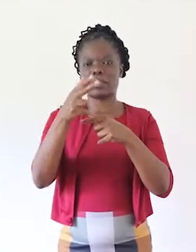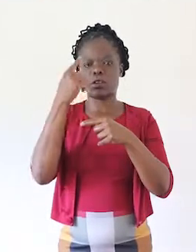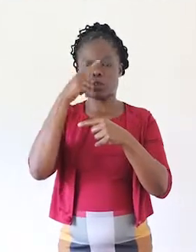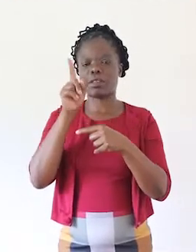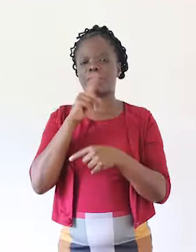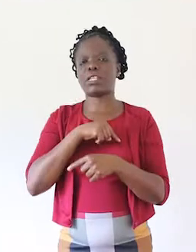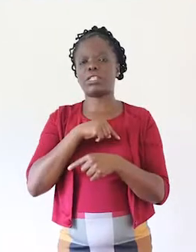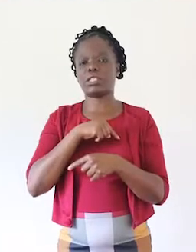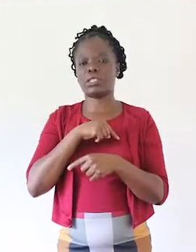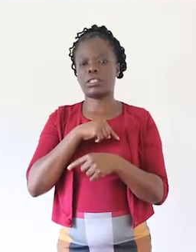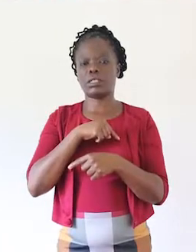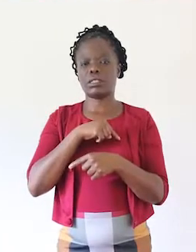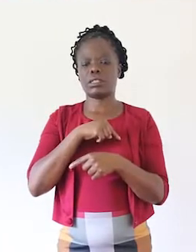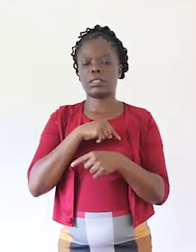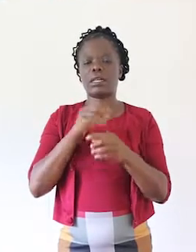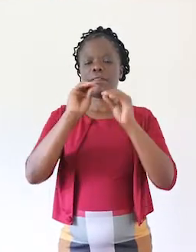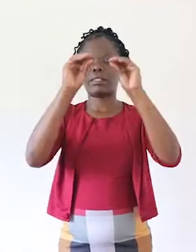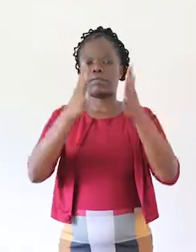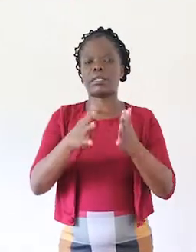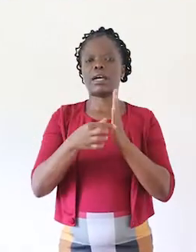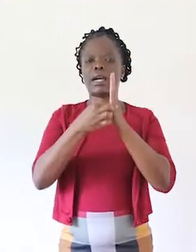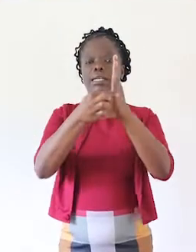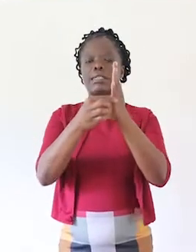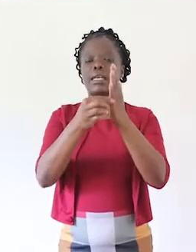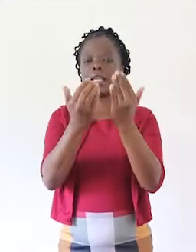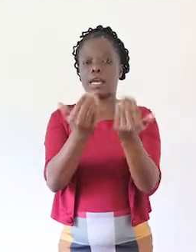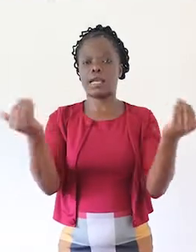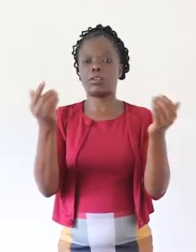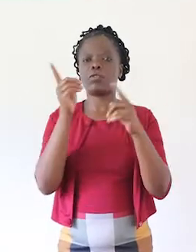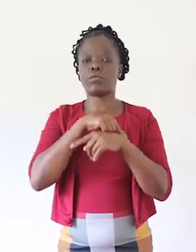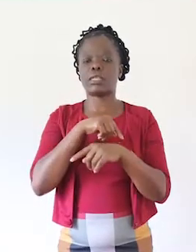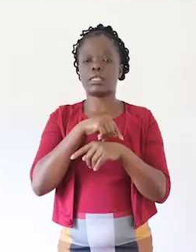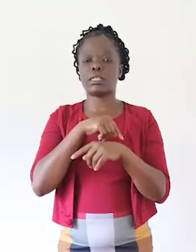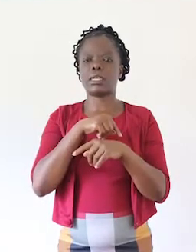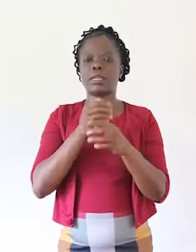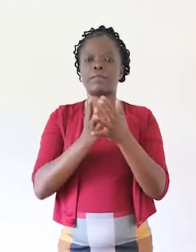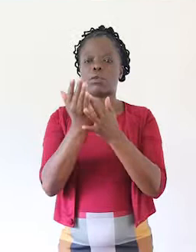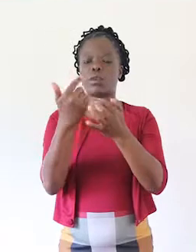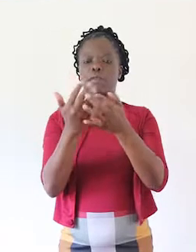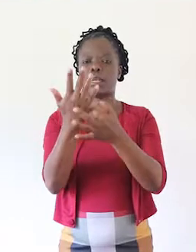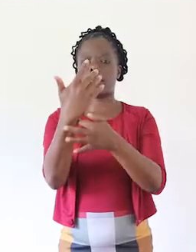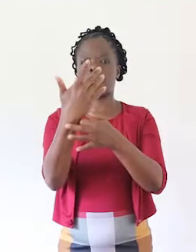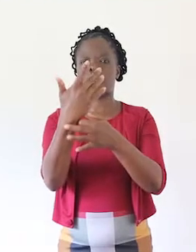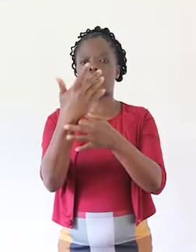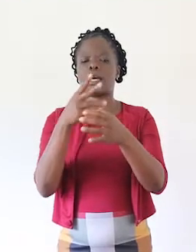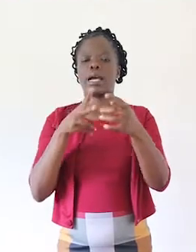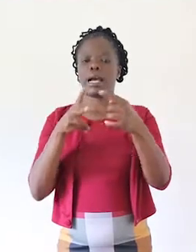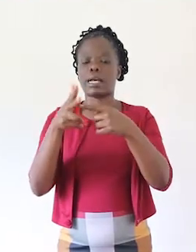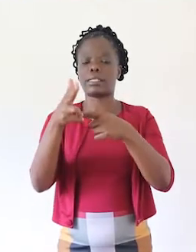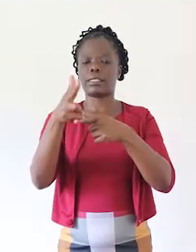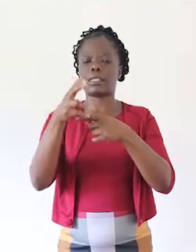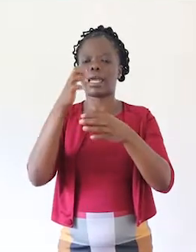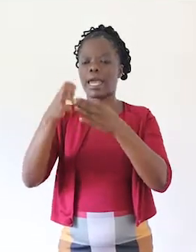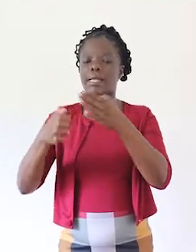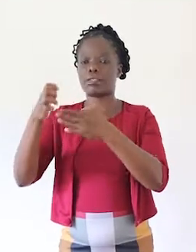here for the finishing. Try. The intervener guides the learner to finish the woven scarf by